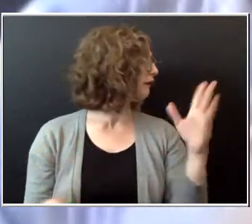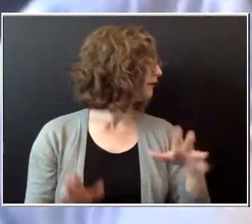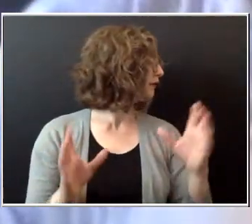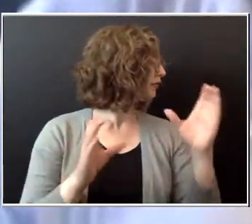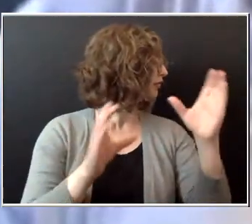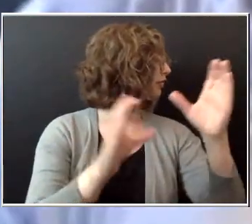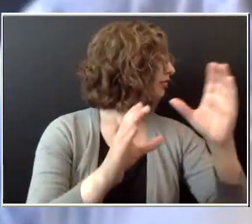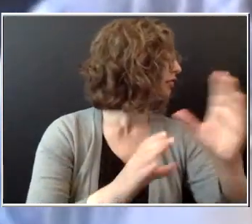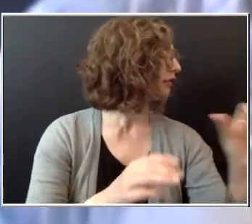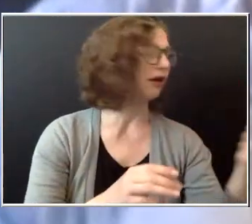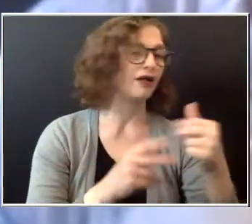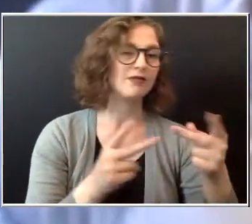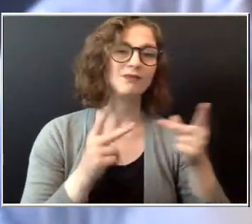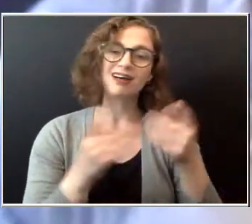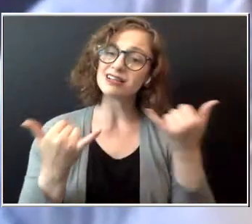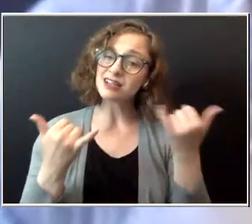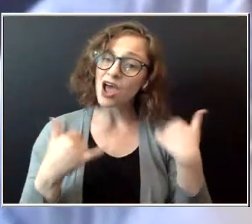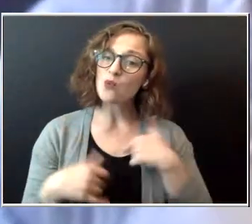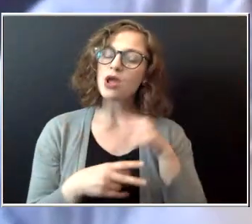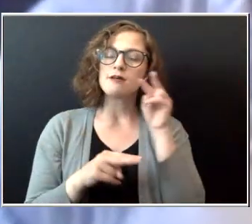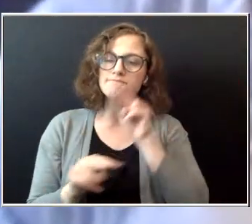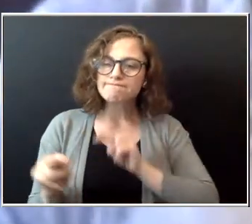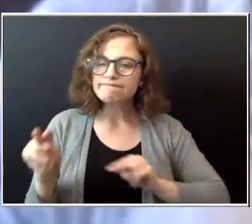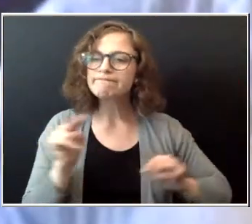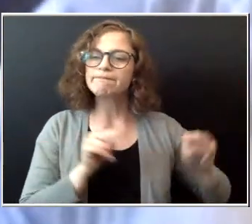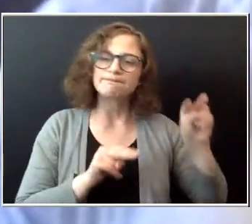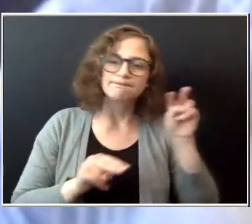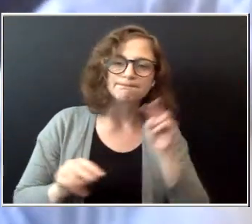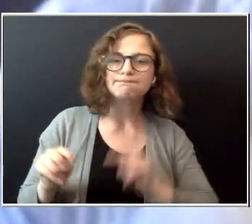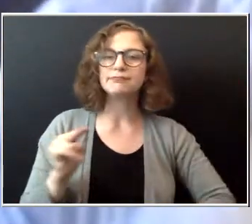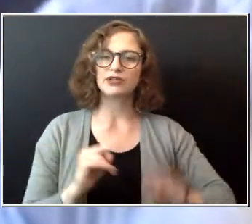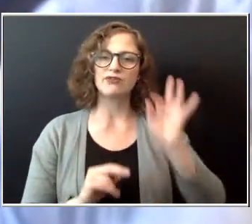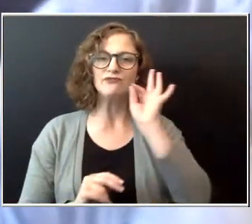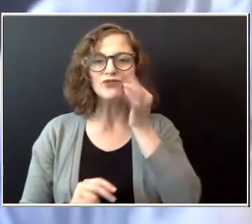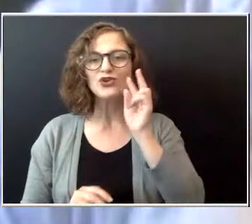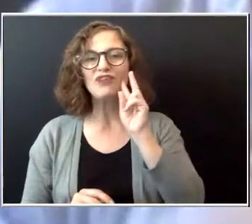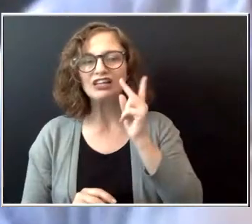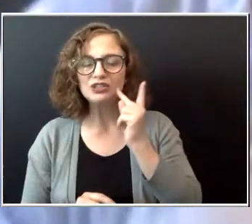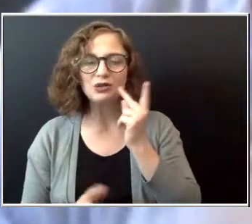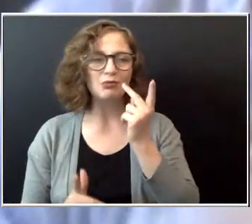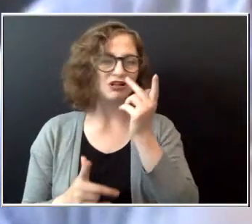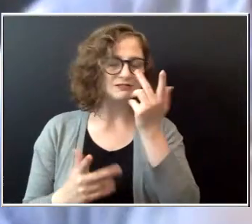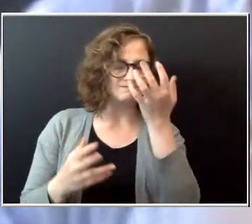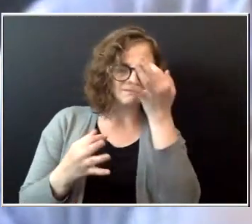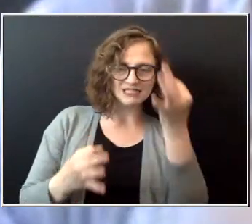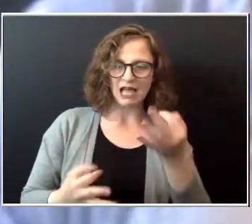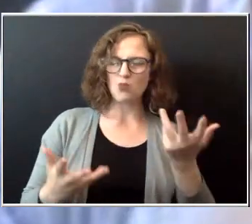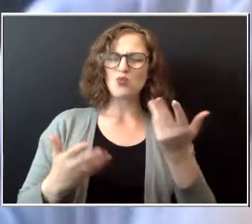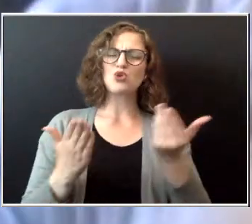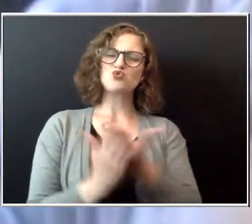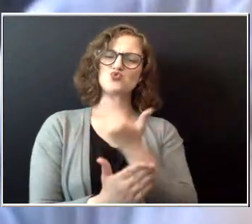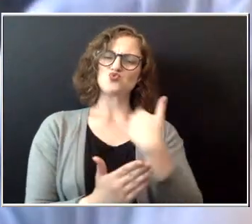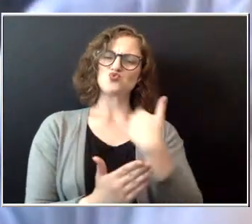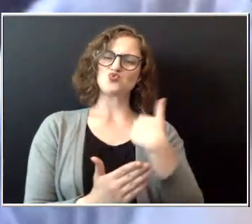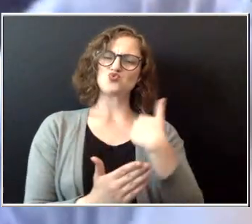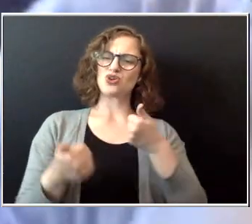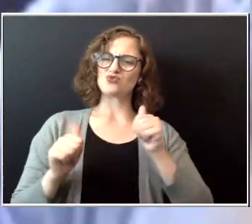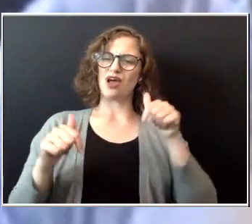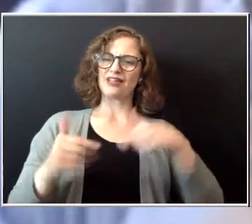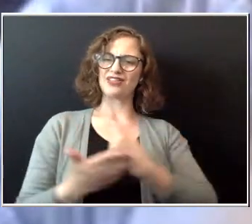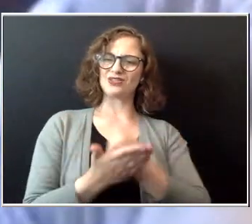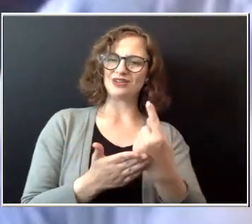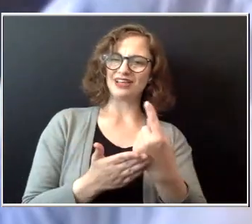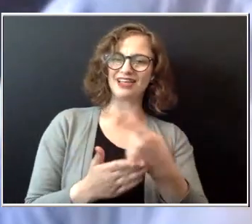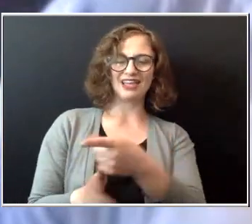area a long time and look at things and decide what new thing we're going to try this week. And I have him pick out things that he will